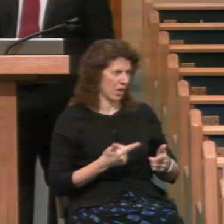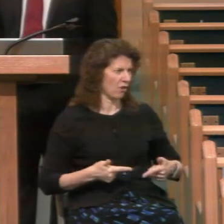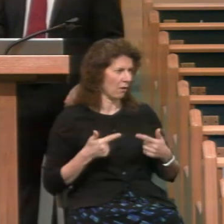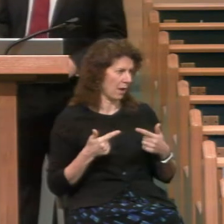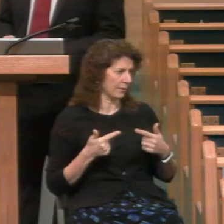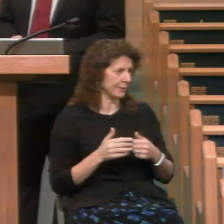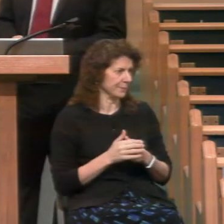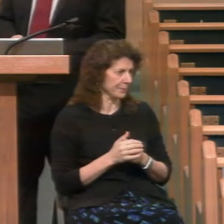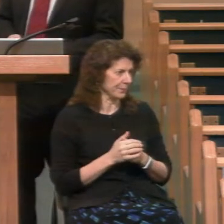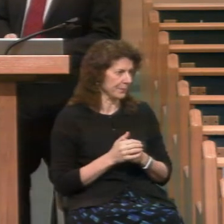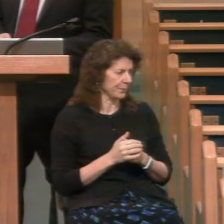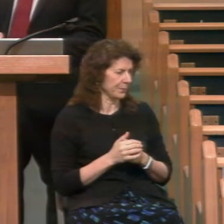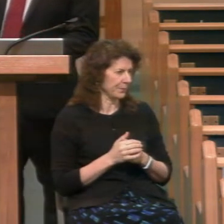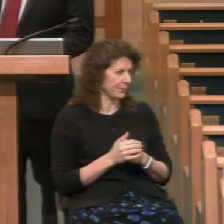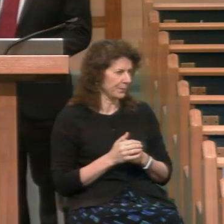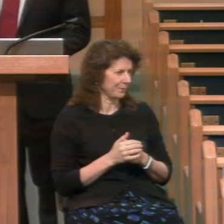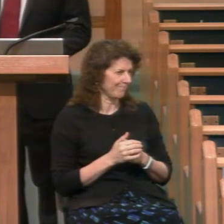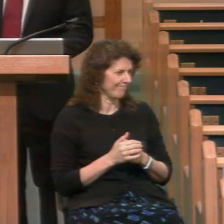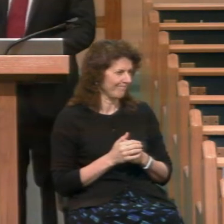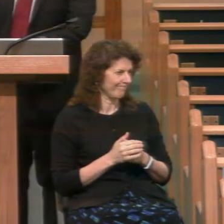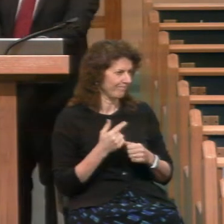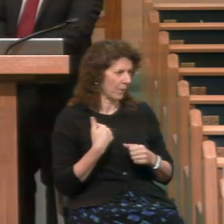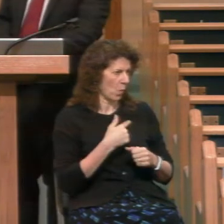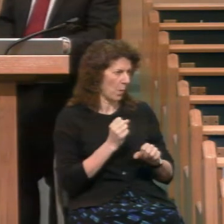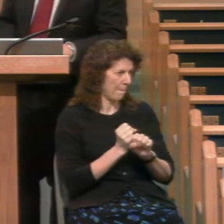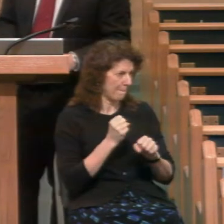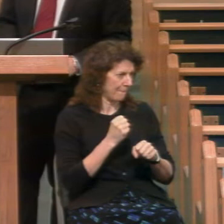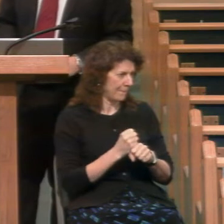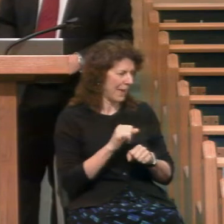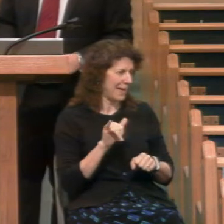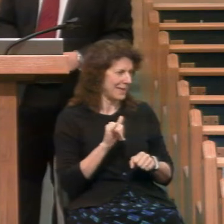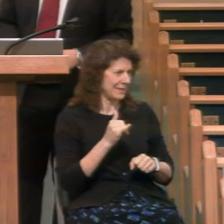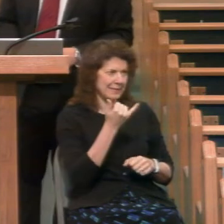human. We make similar mistakes.